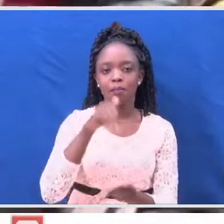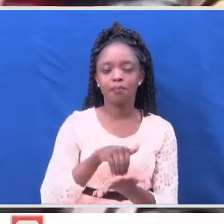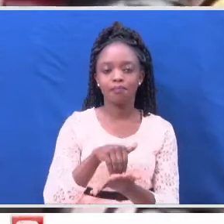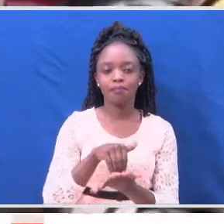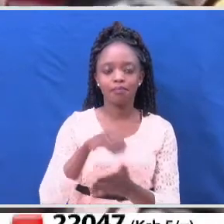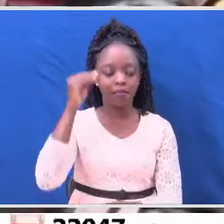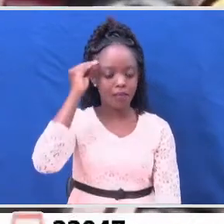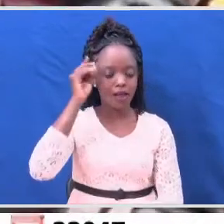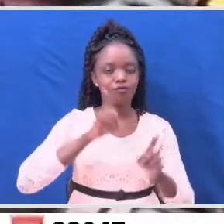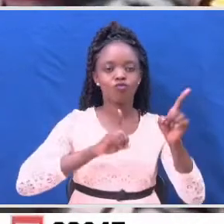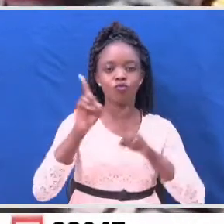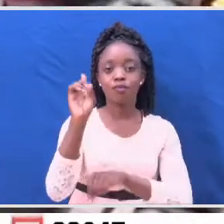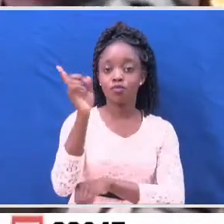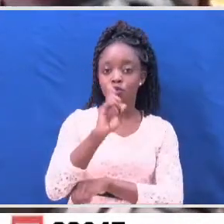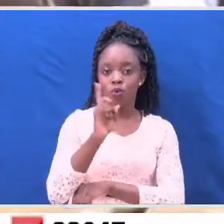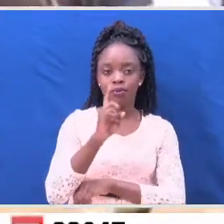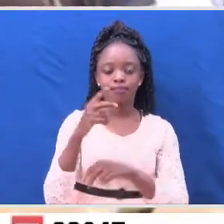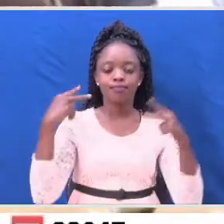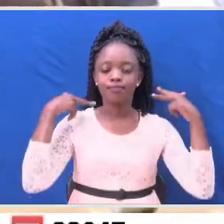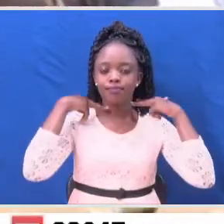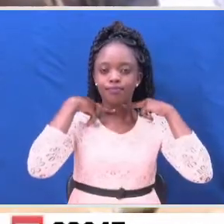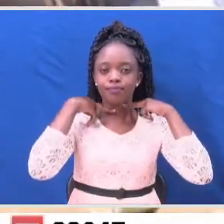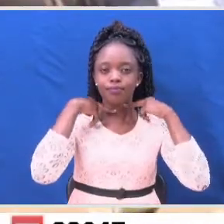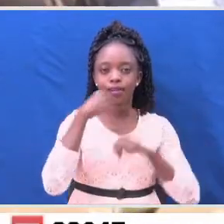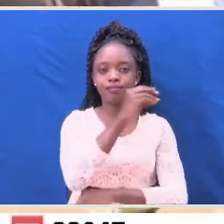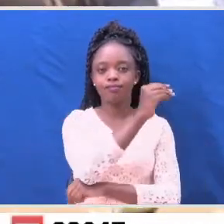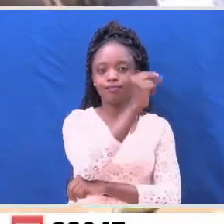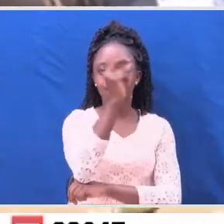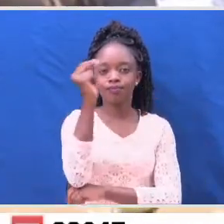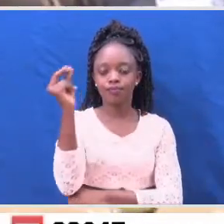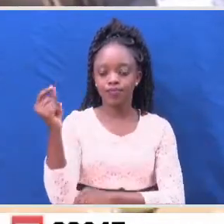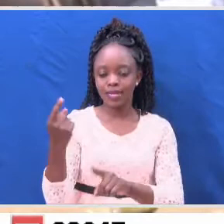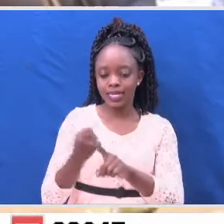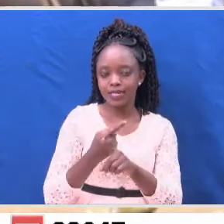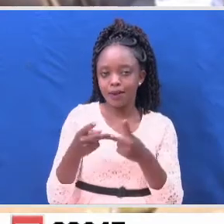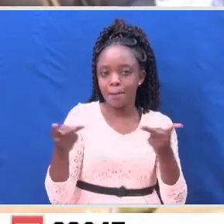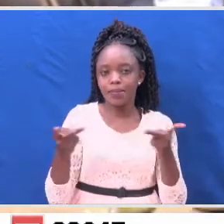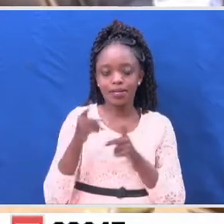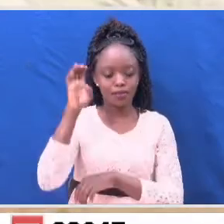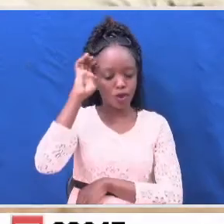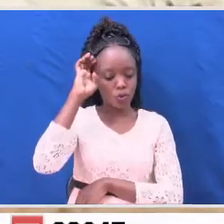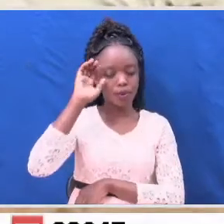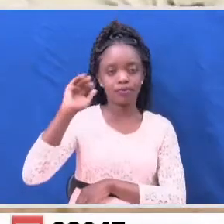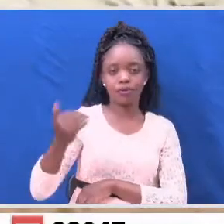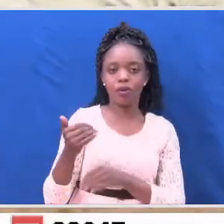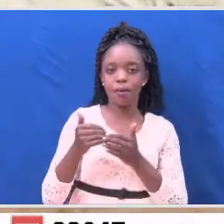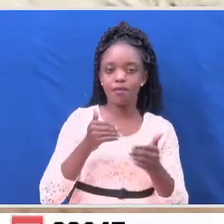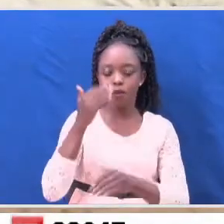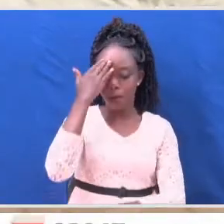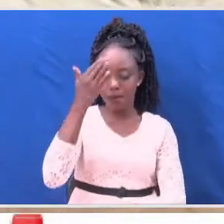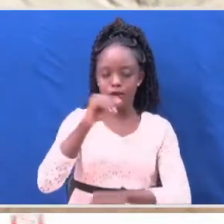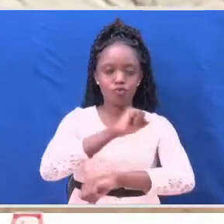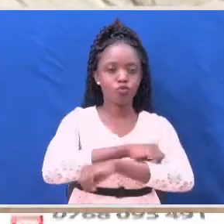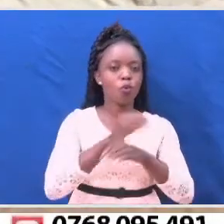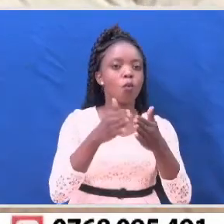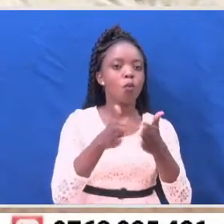And learners traveling to Nairobi were stranded for an entire day in various bus stations in Eldoret town ahead of Monday's school